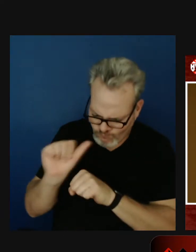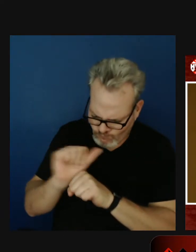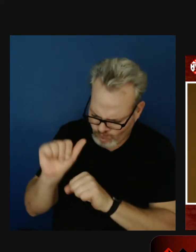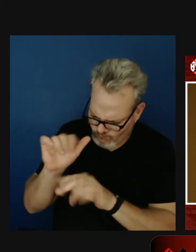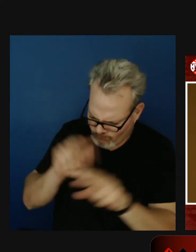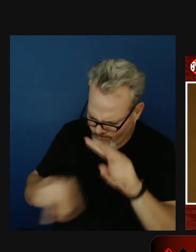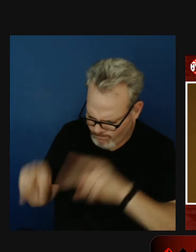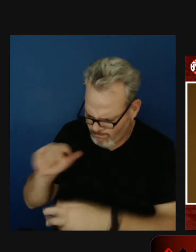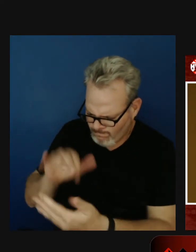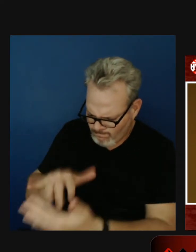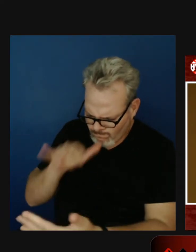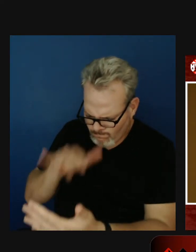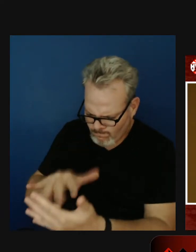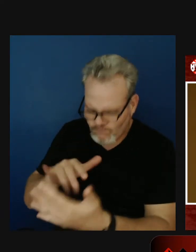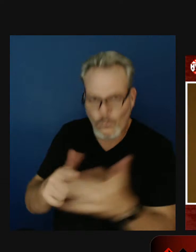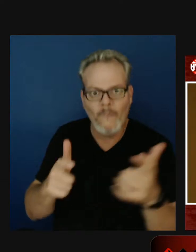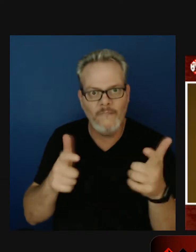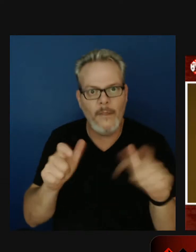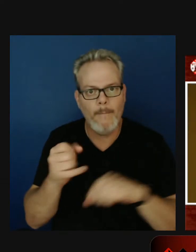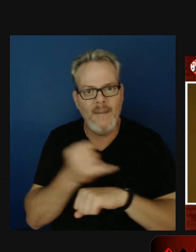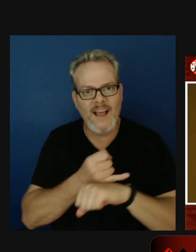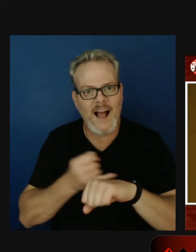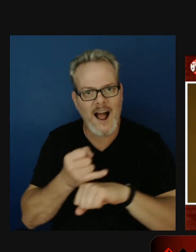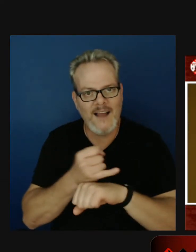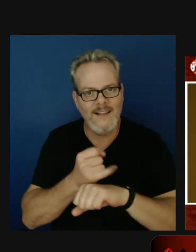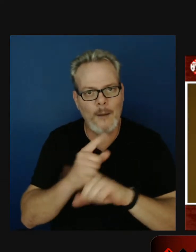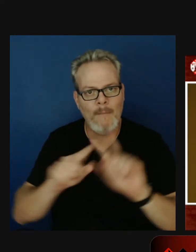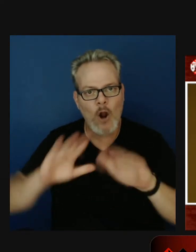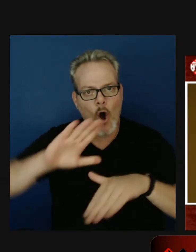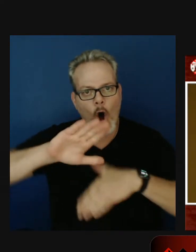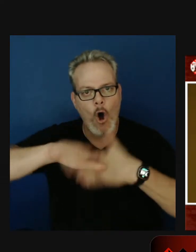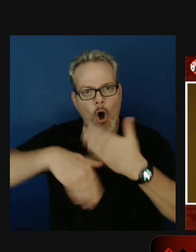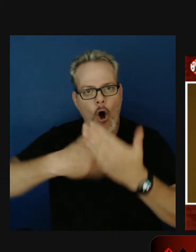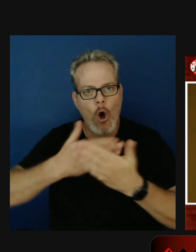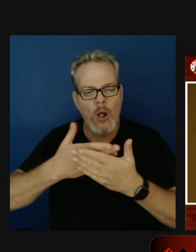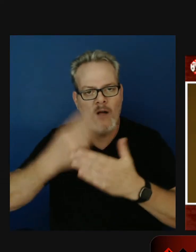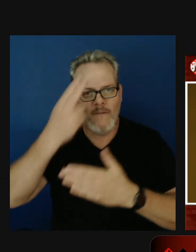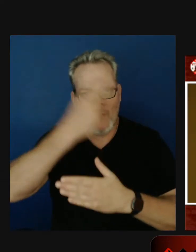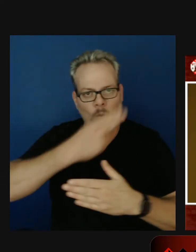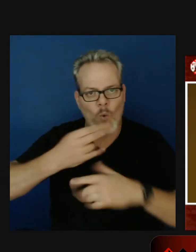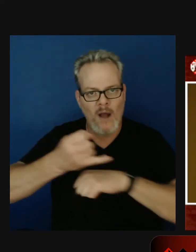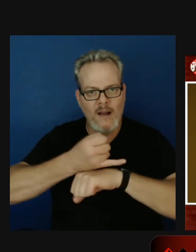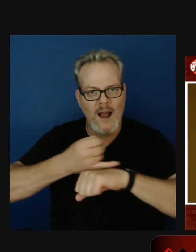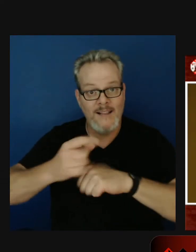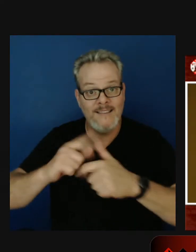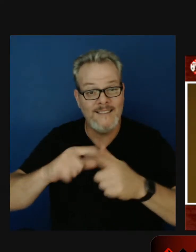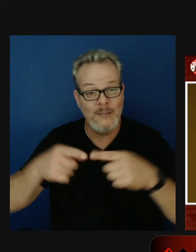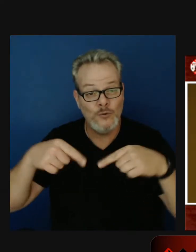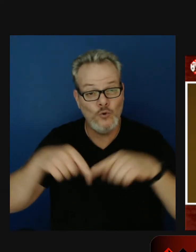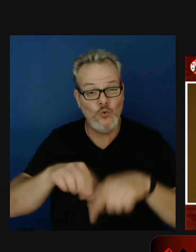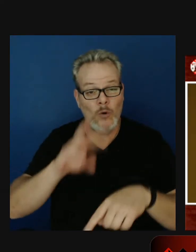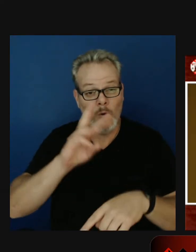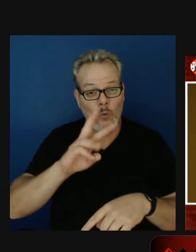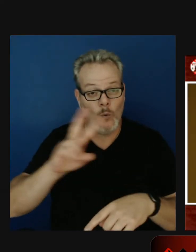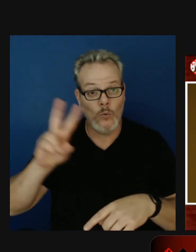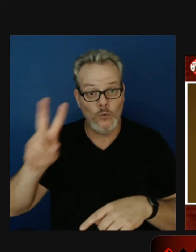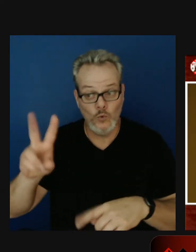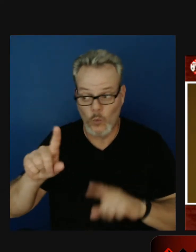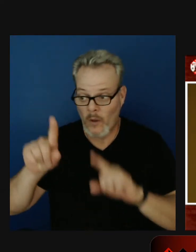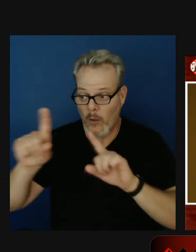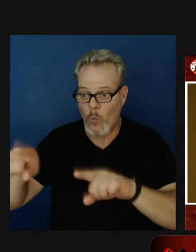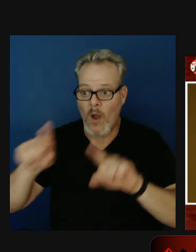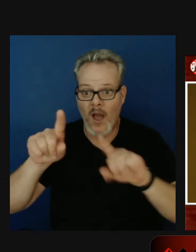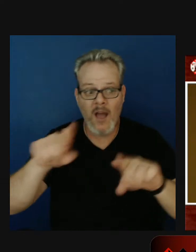of the Big Island itself, but all the Hawaiian islands. And then during World War II, he went out to a lot of Pacific islands where the military